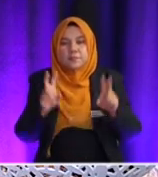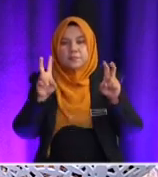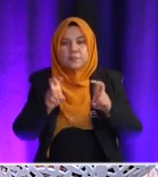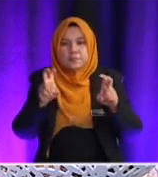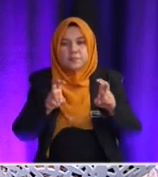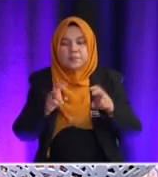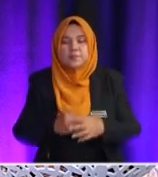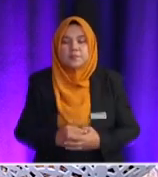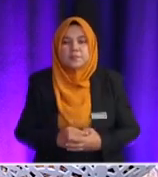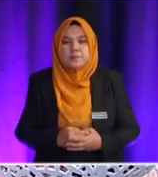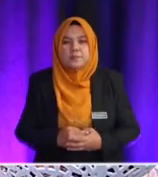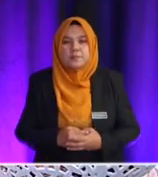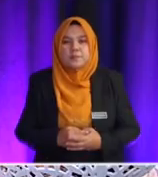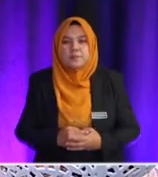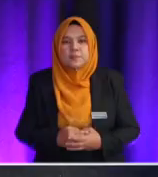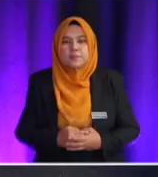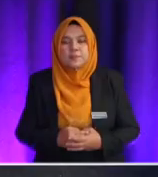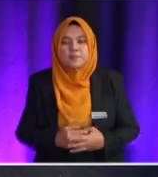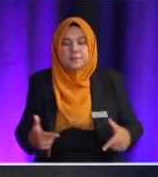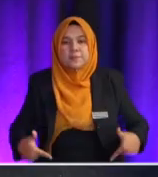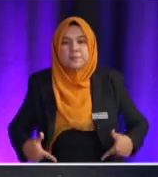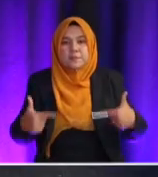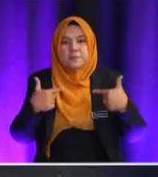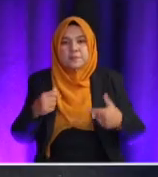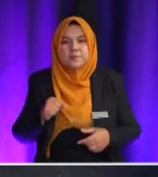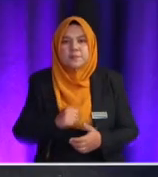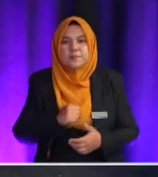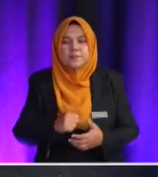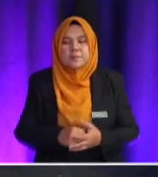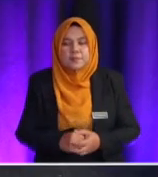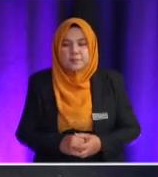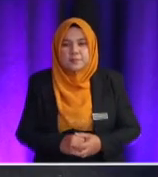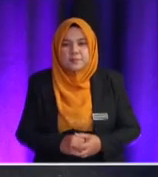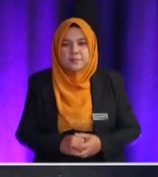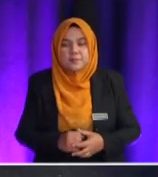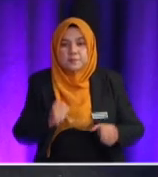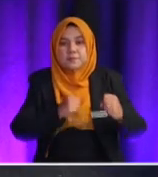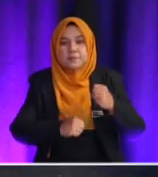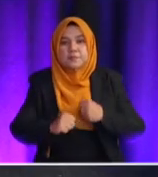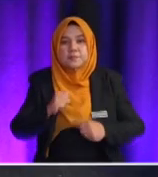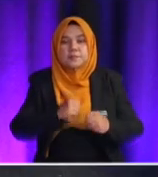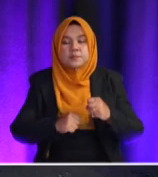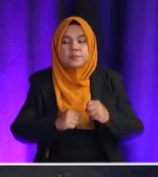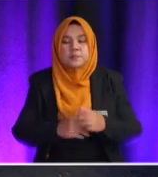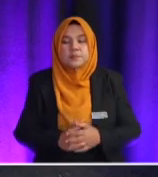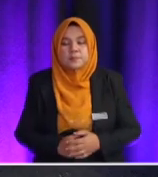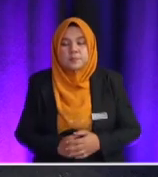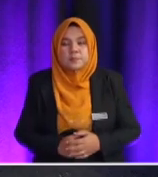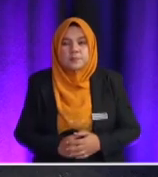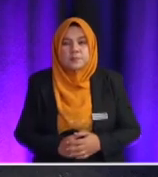is lifestyle. I wonder what lifestyle topics are we going to be talking about after this,